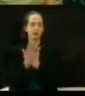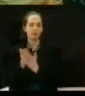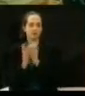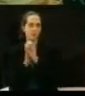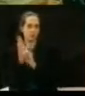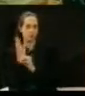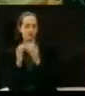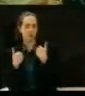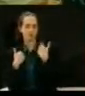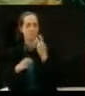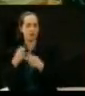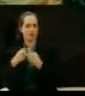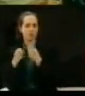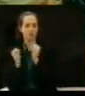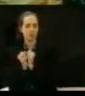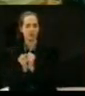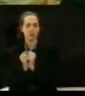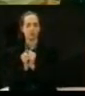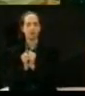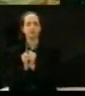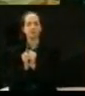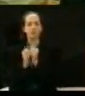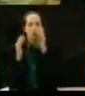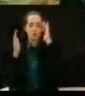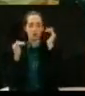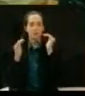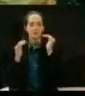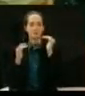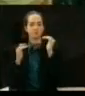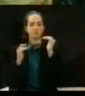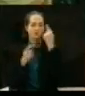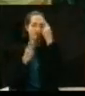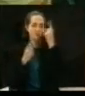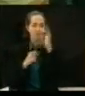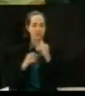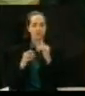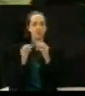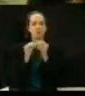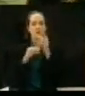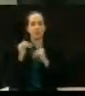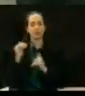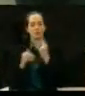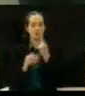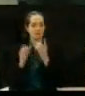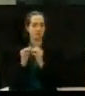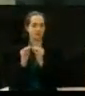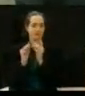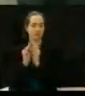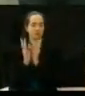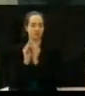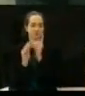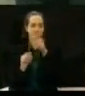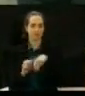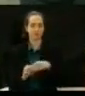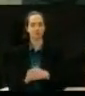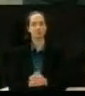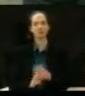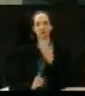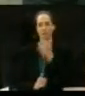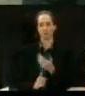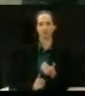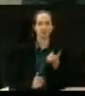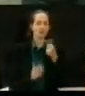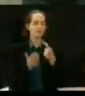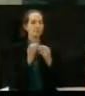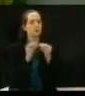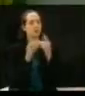that, and we certainly need more than one meeting. Thank you. Thank you, Ms. Rowe. Okay, any other discussion? Yeah, I'd just like to make sure that the public